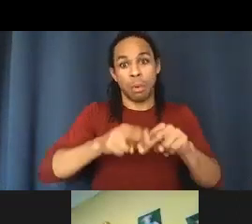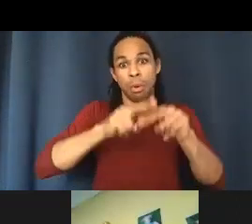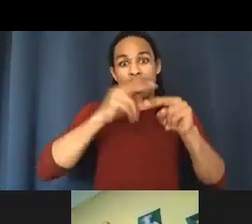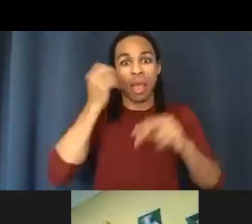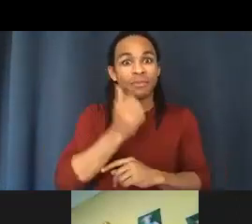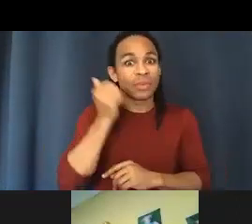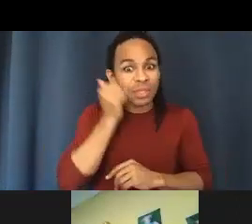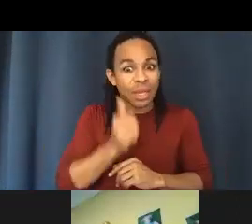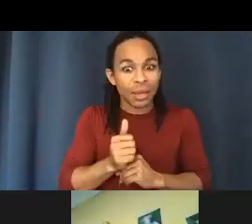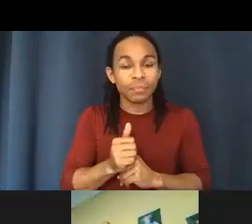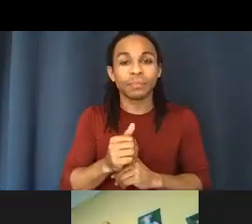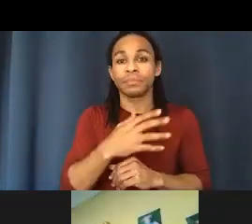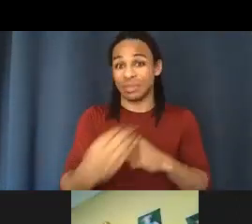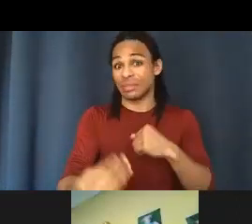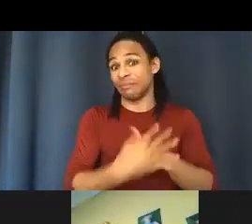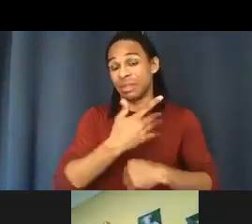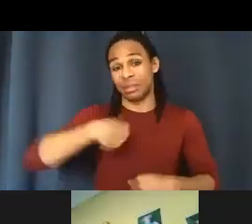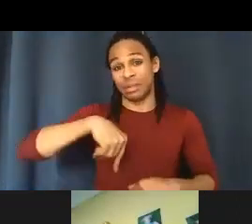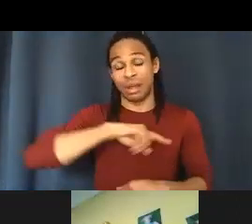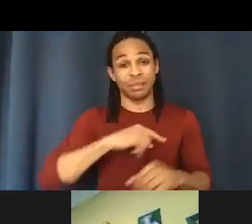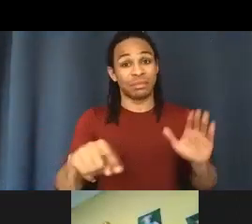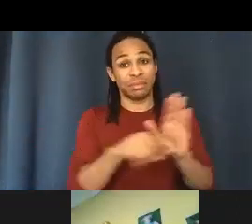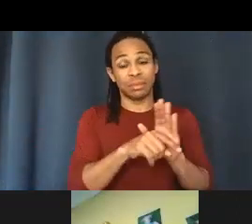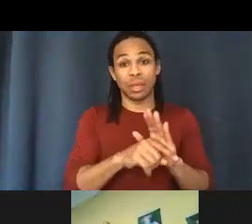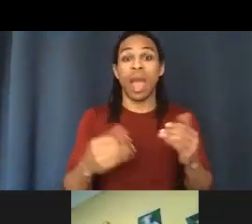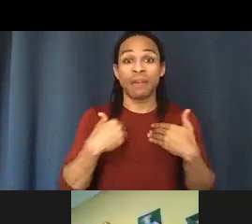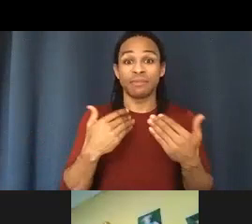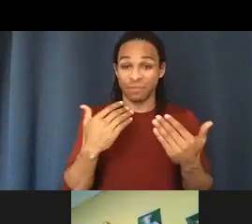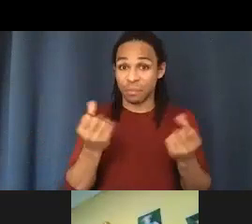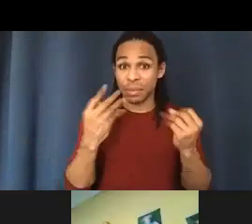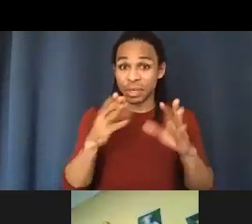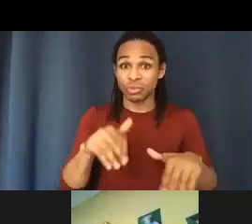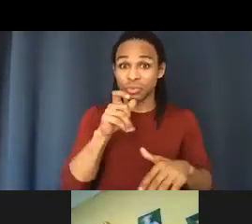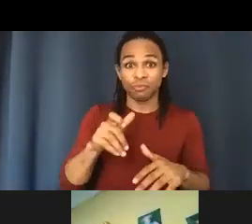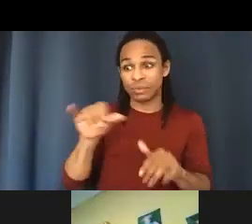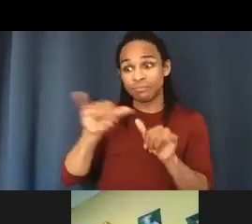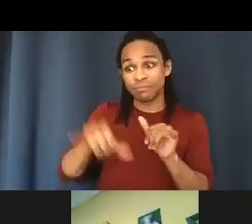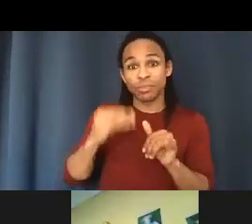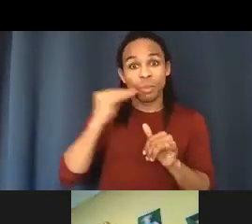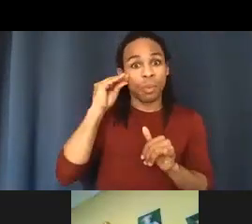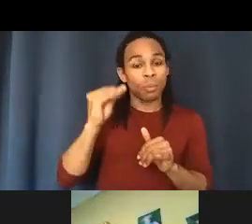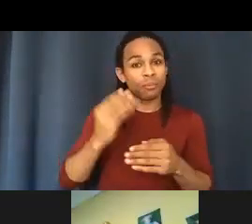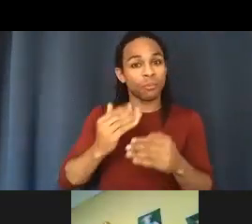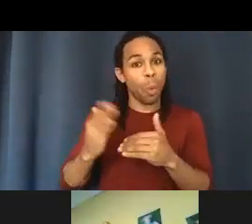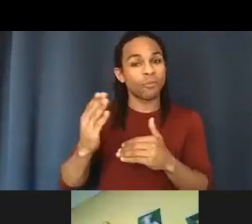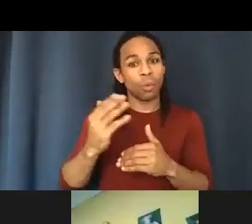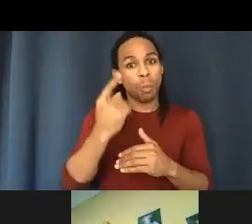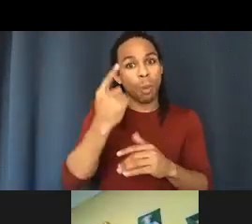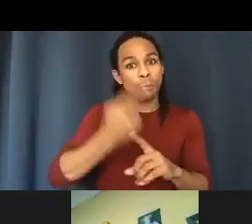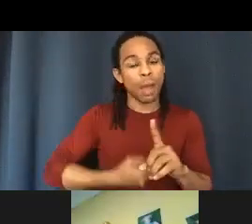the children have been home for over a month, so a fall back to society has gone off. So